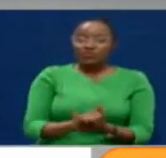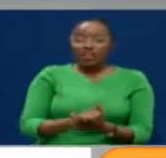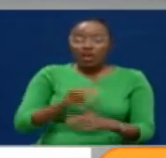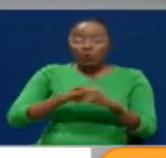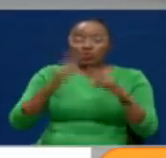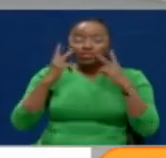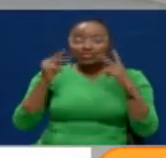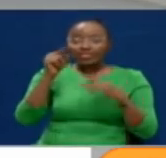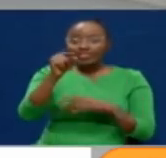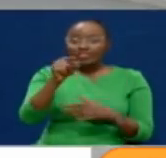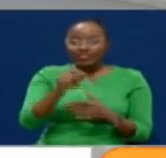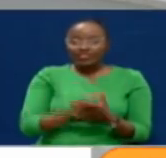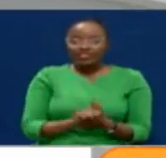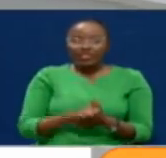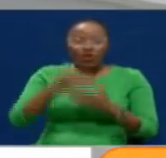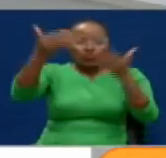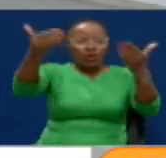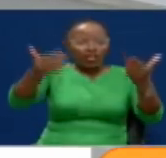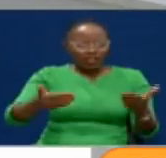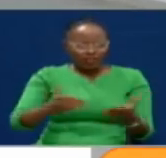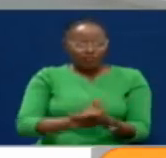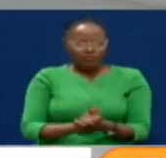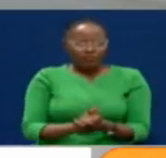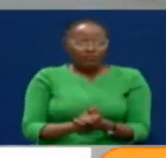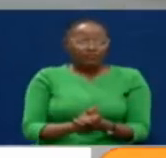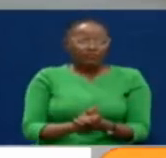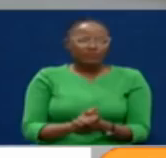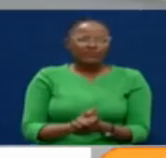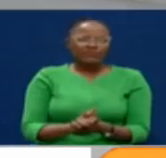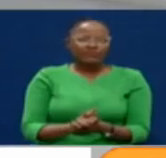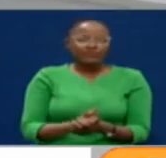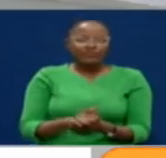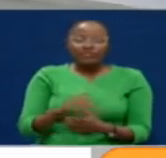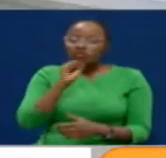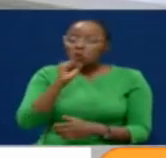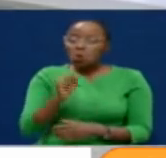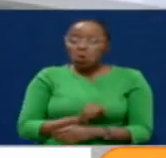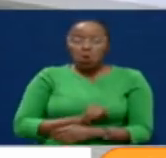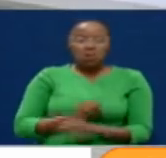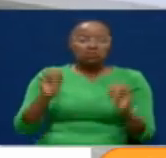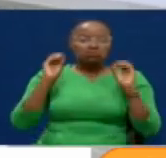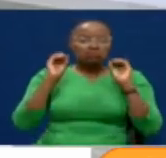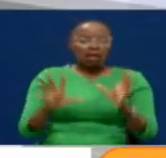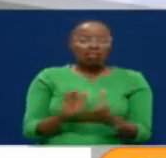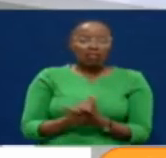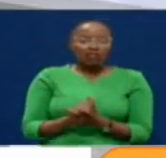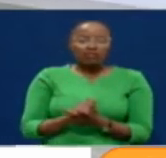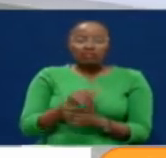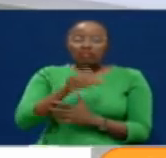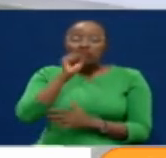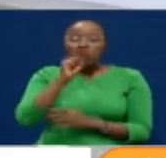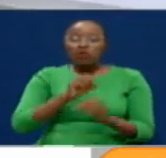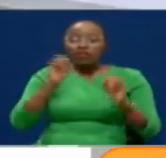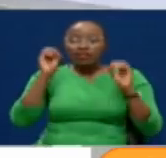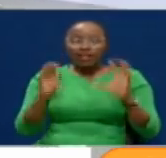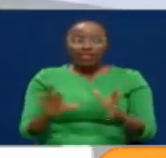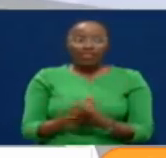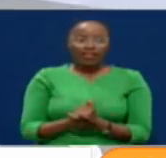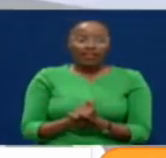see you, man. Good to see you, bro. Karibu sana. He refuses to grow old. I know. He refuses to grow old. Good to